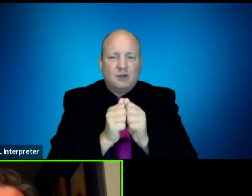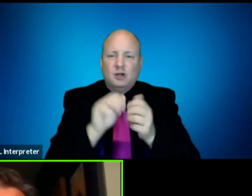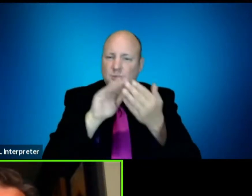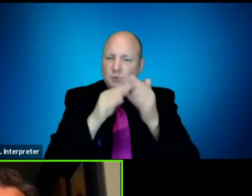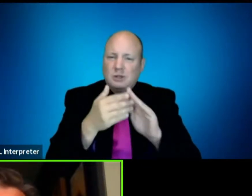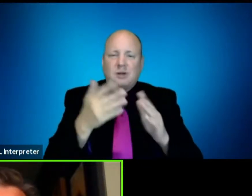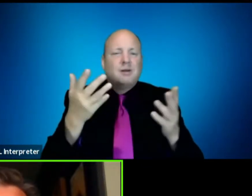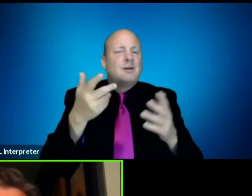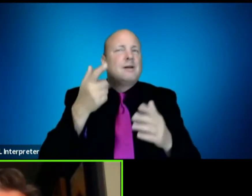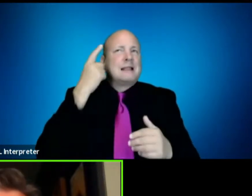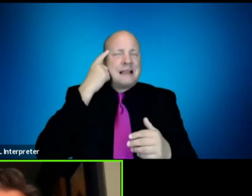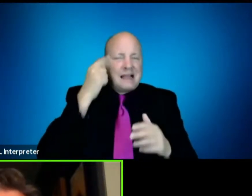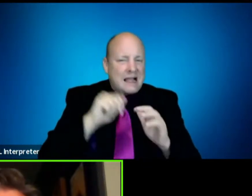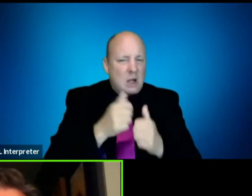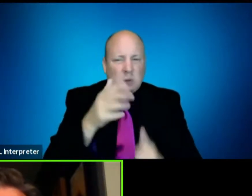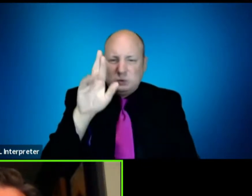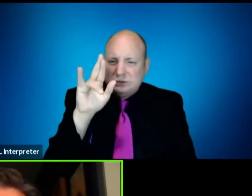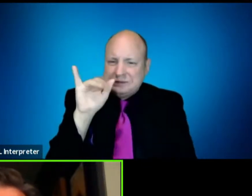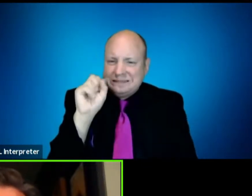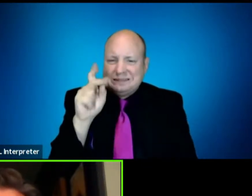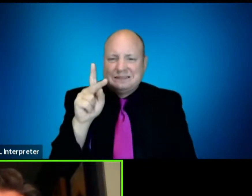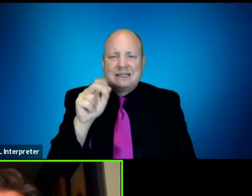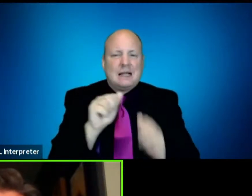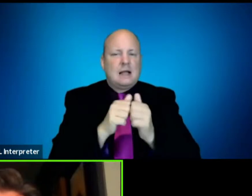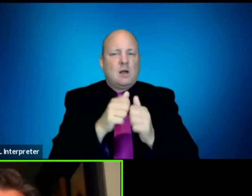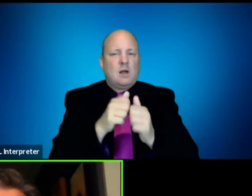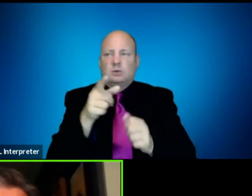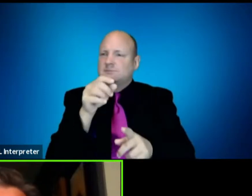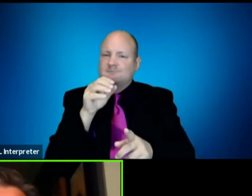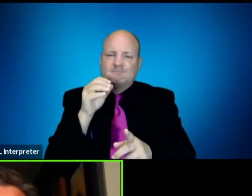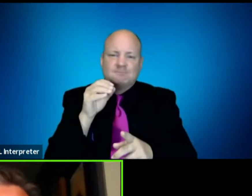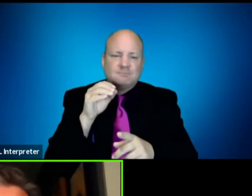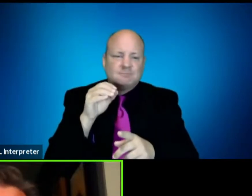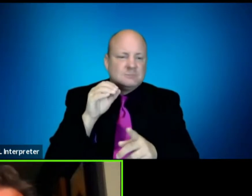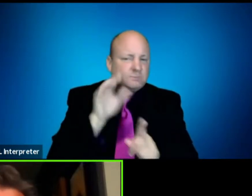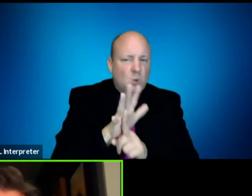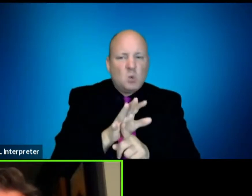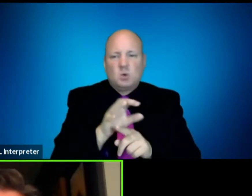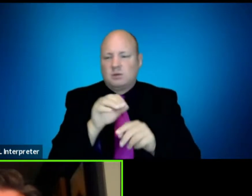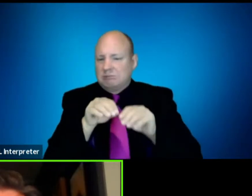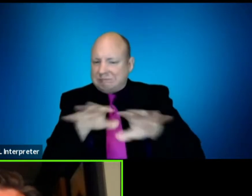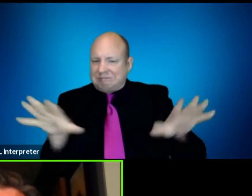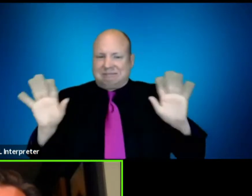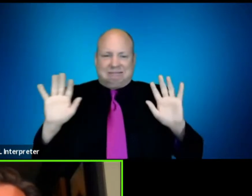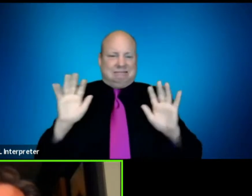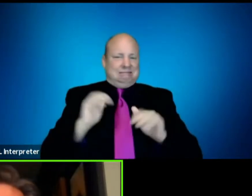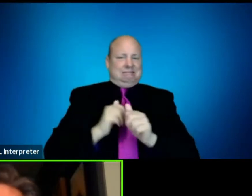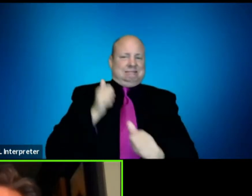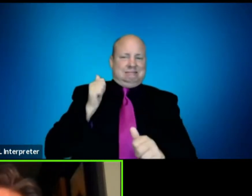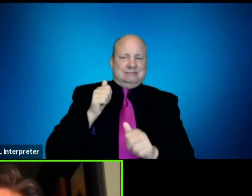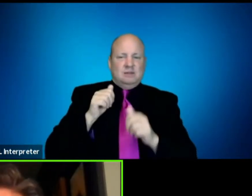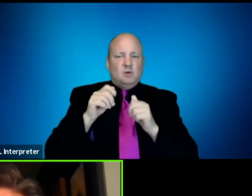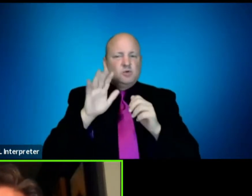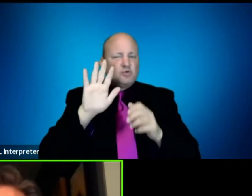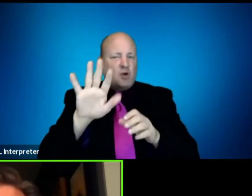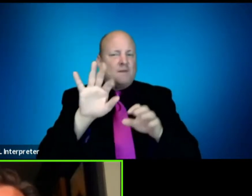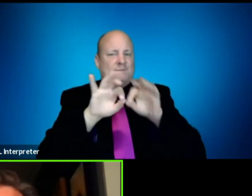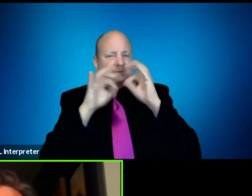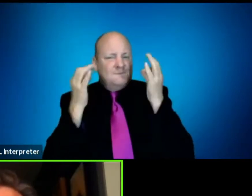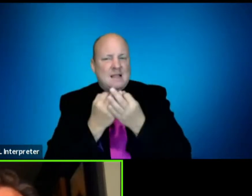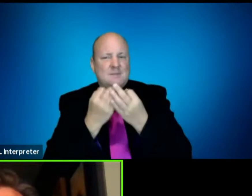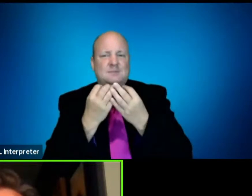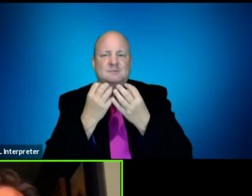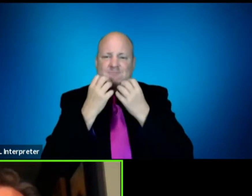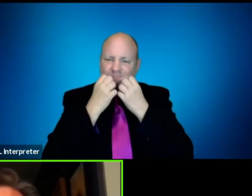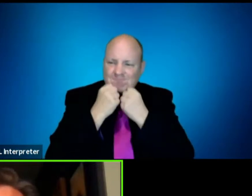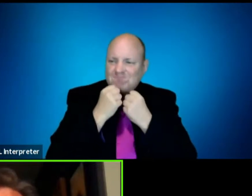they impact not just you, not just your family and loved ones, but they impact everyone. It may be keeping kids in school. It may be